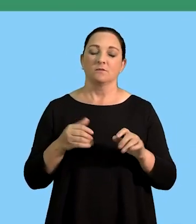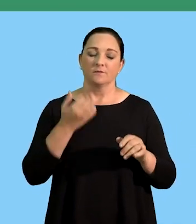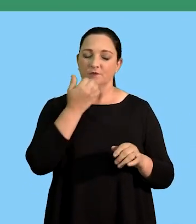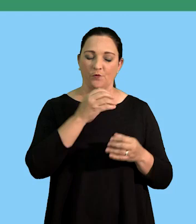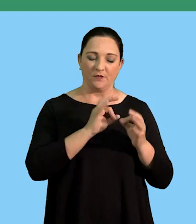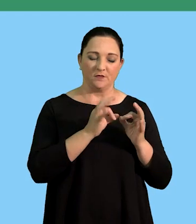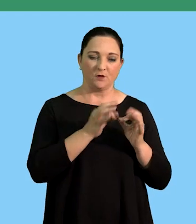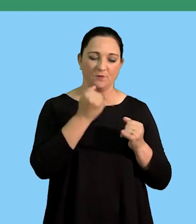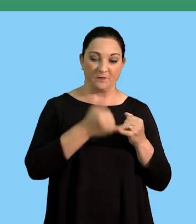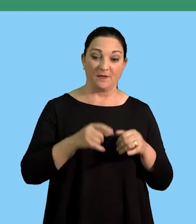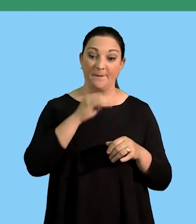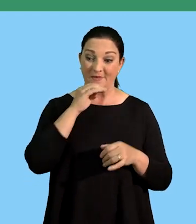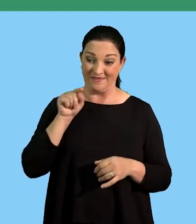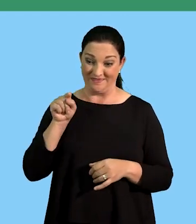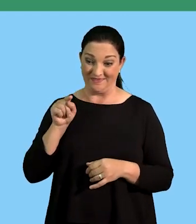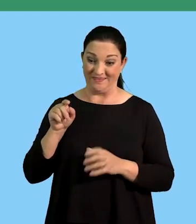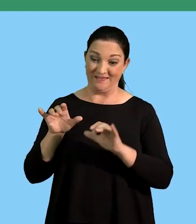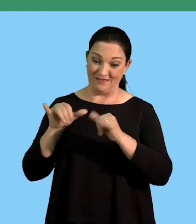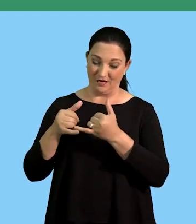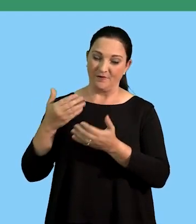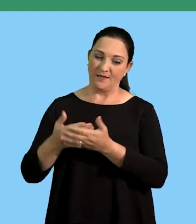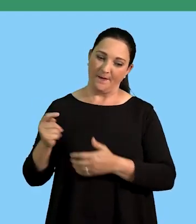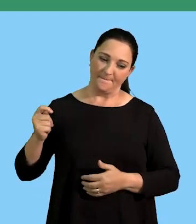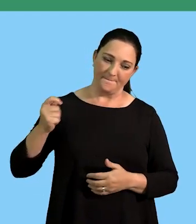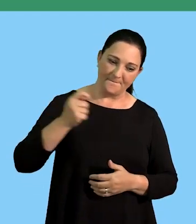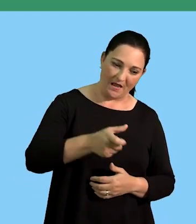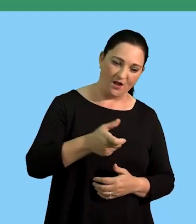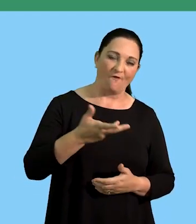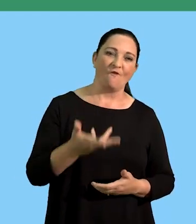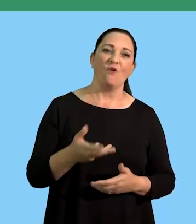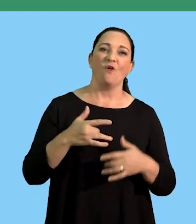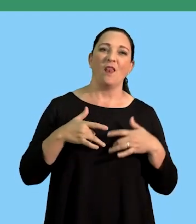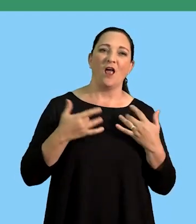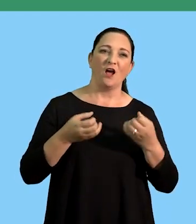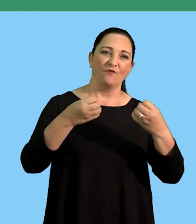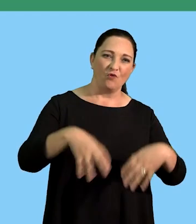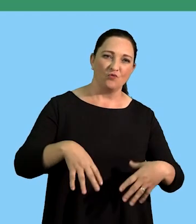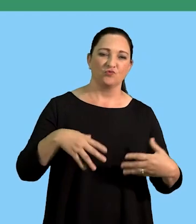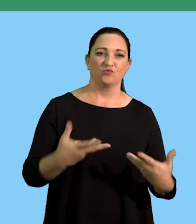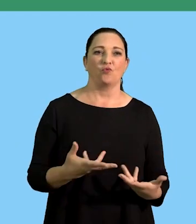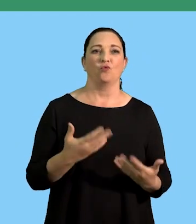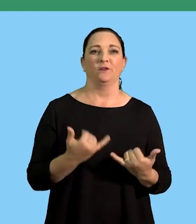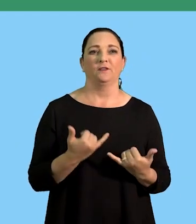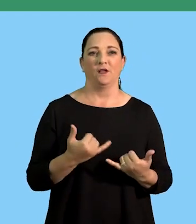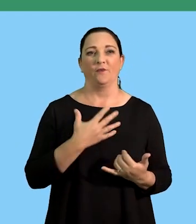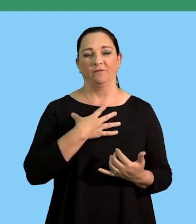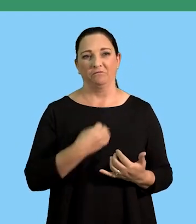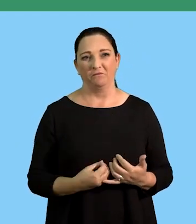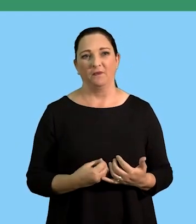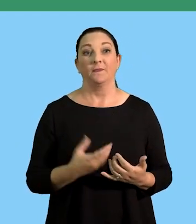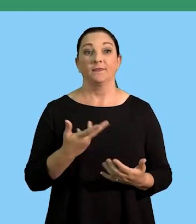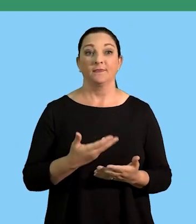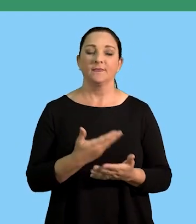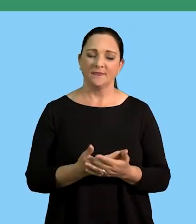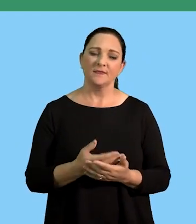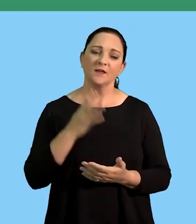agreed upon amount in an event of loss of life. So should the insured lose their life, they will be